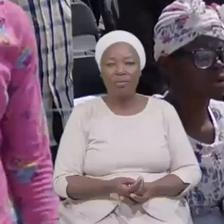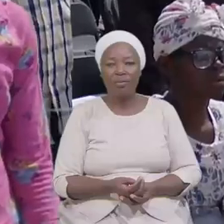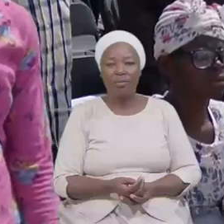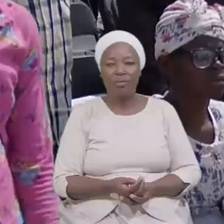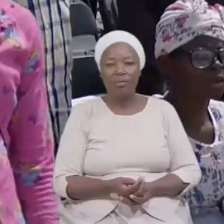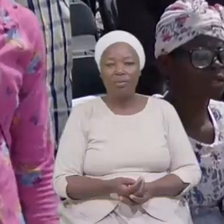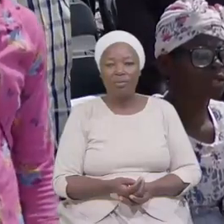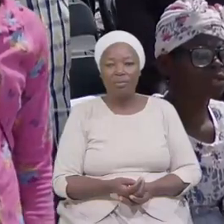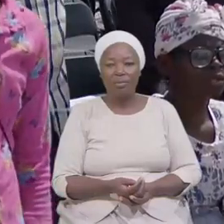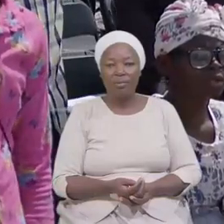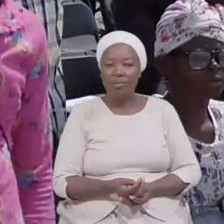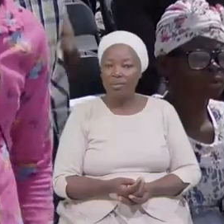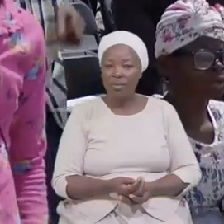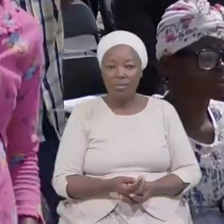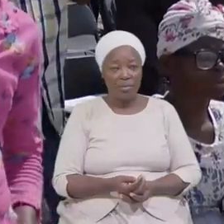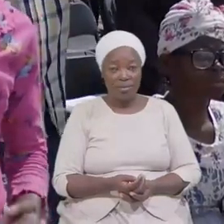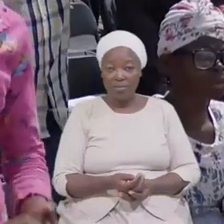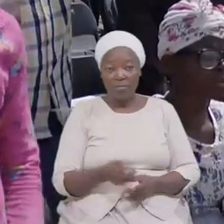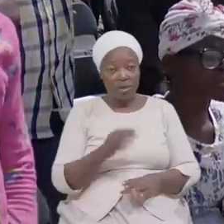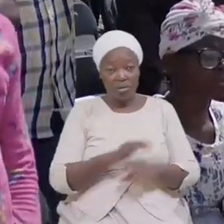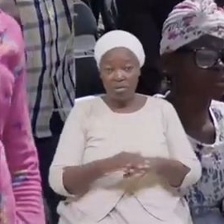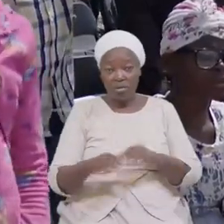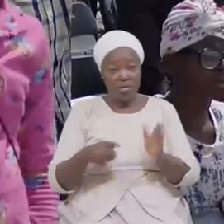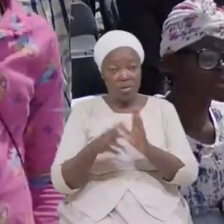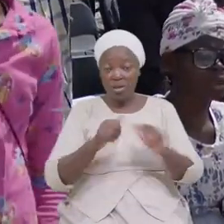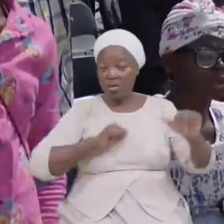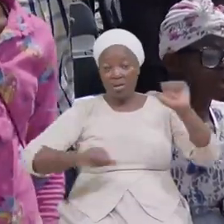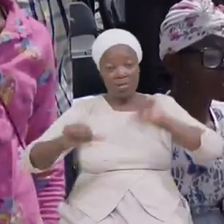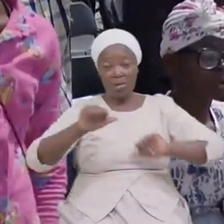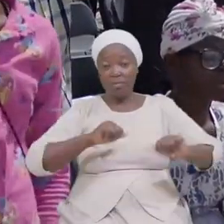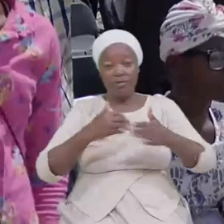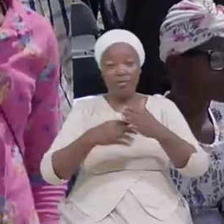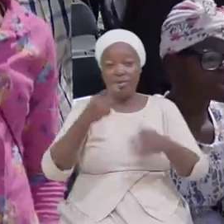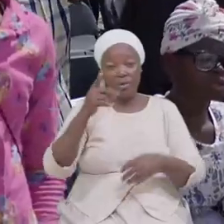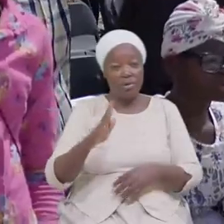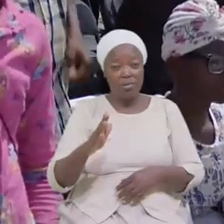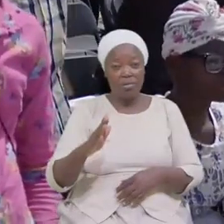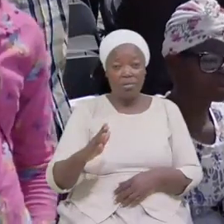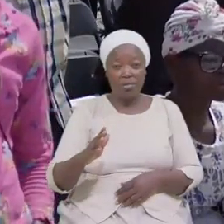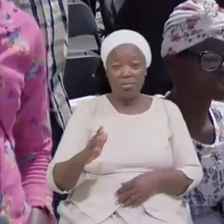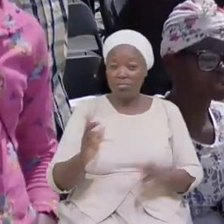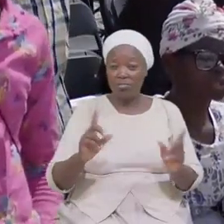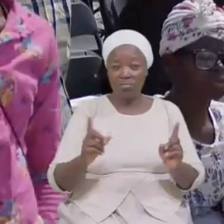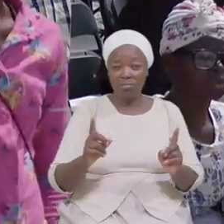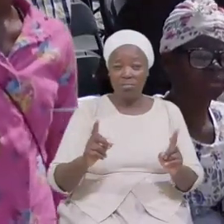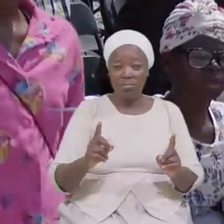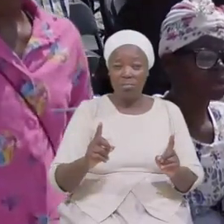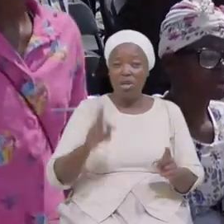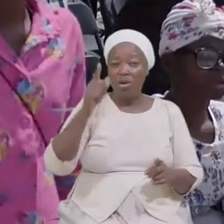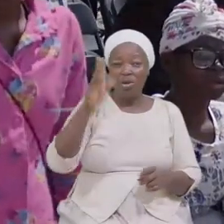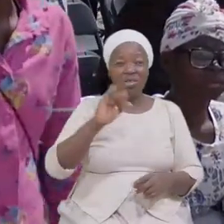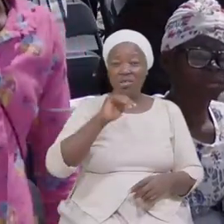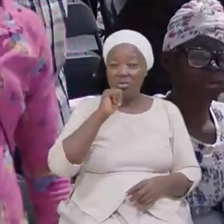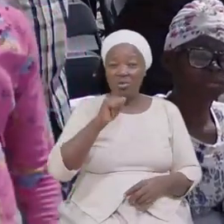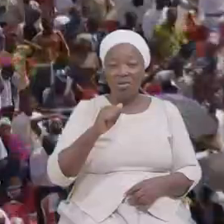Don't dramatize before the Almighty God. It's not a playmate, it's